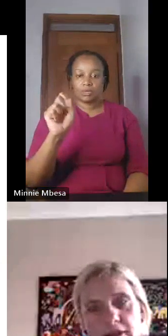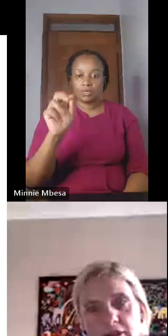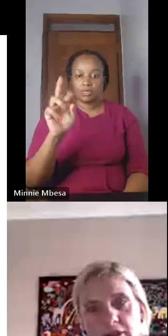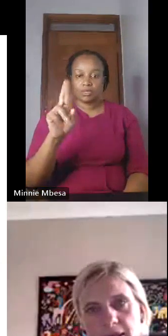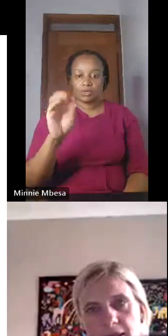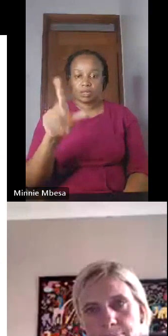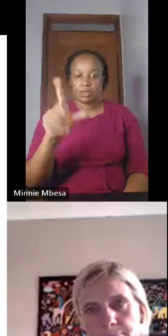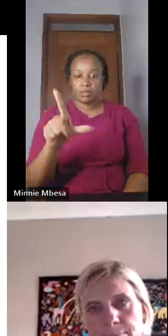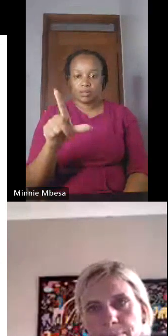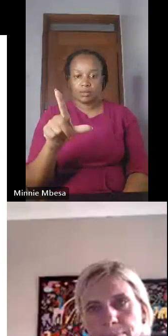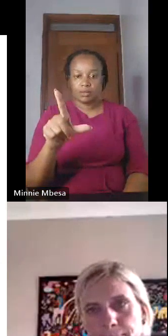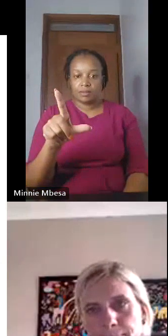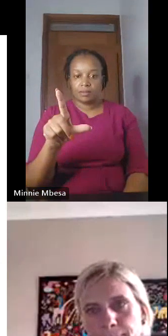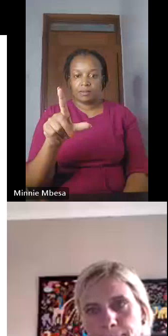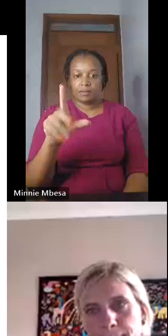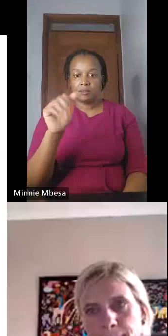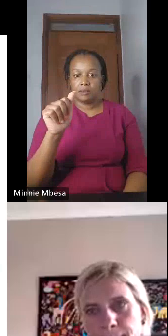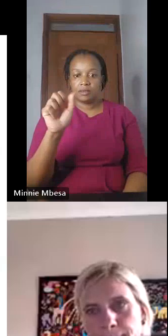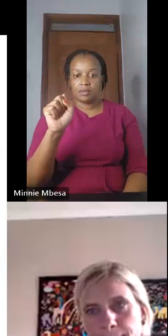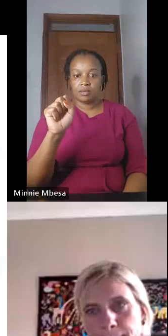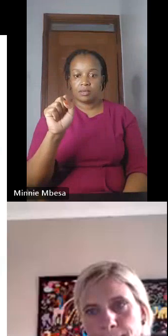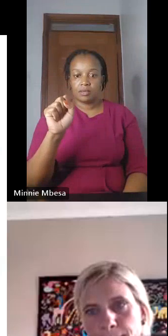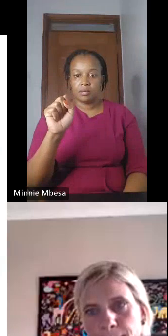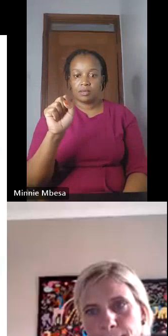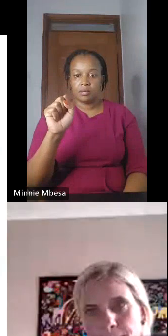Castro, can you hear me?